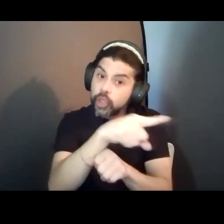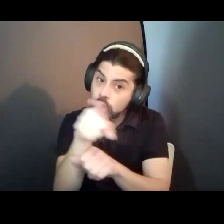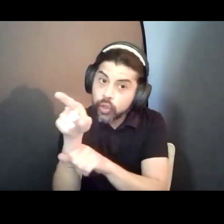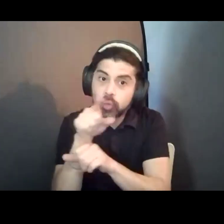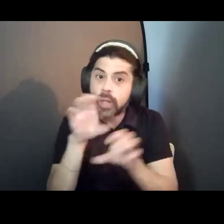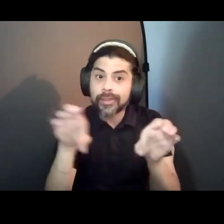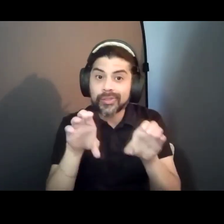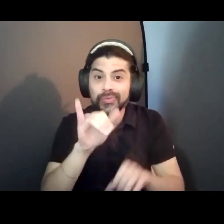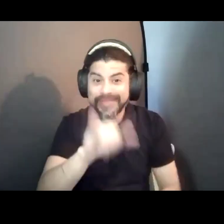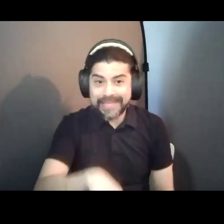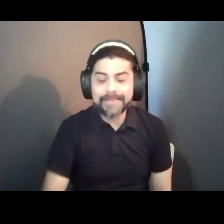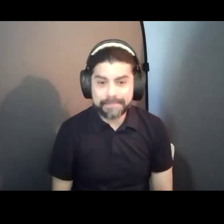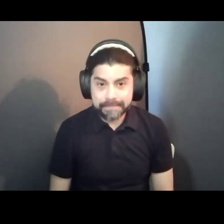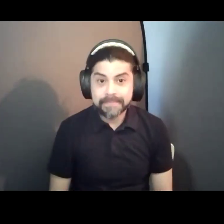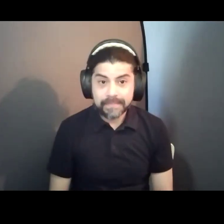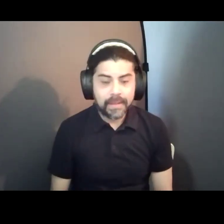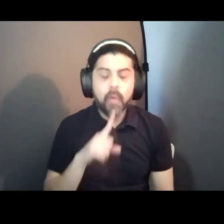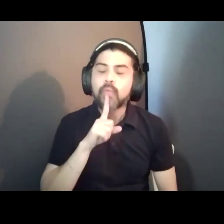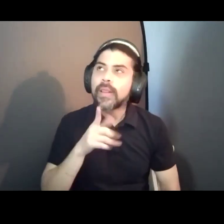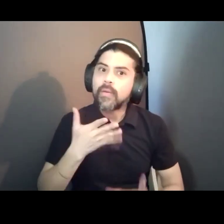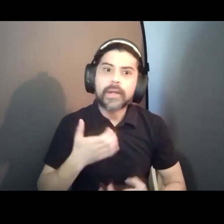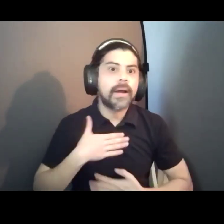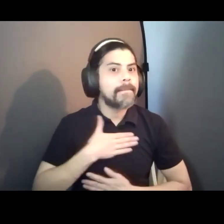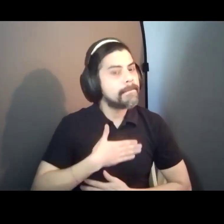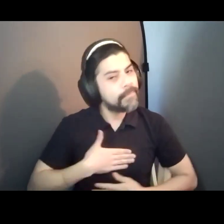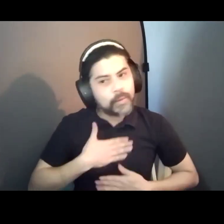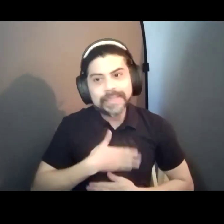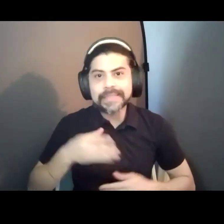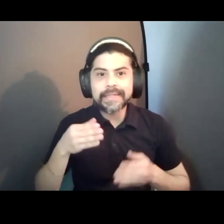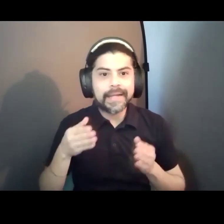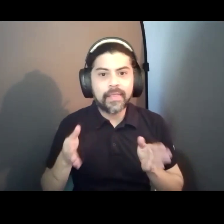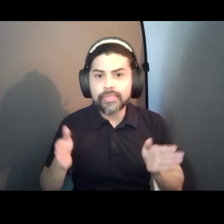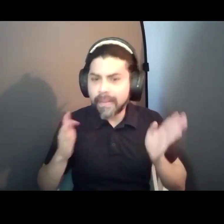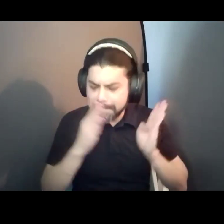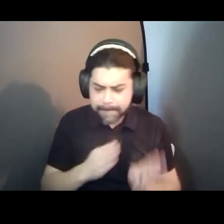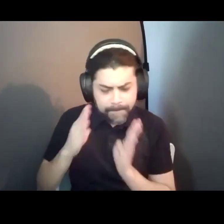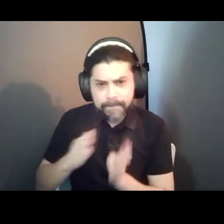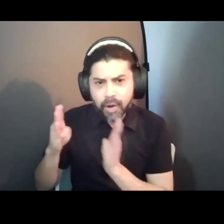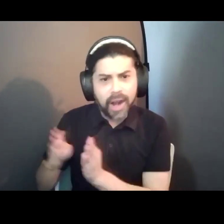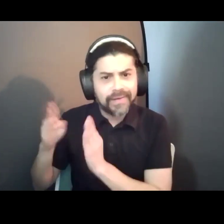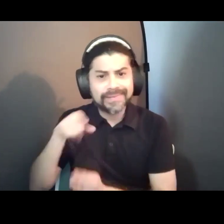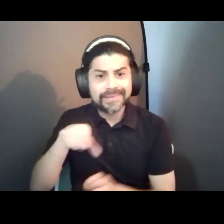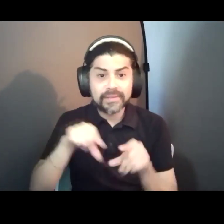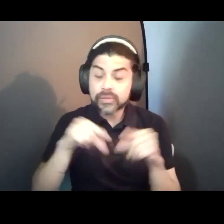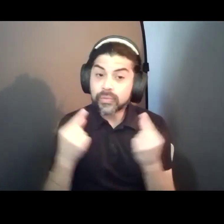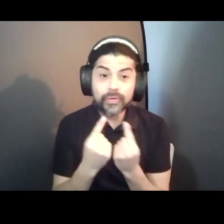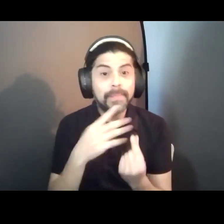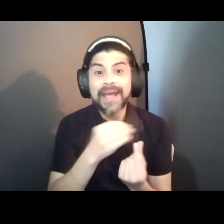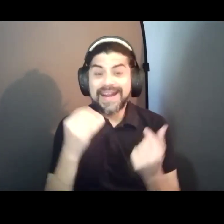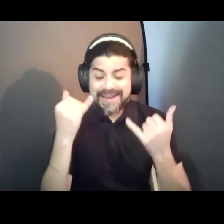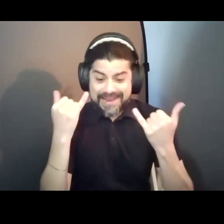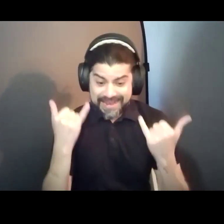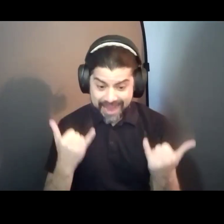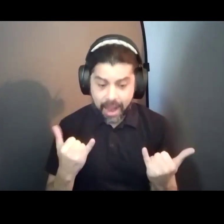to appreciate the progress that this group has made, and that we need each other in this moment to do